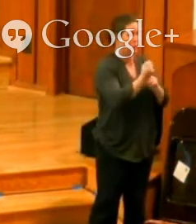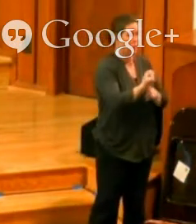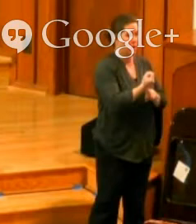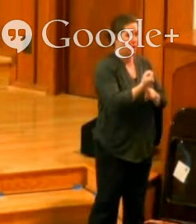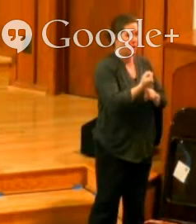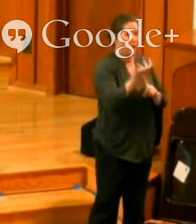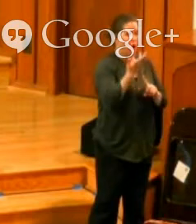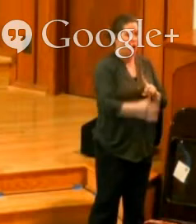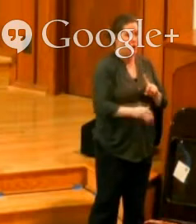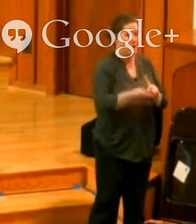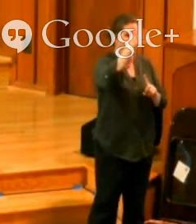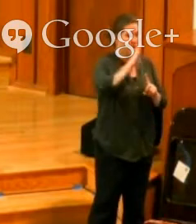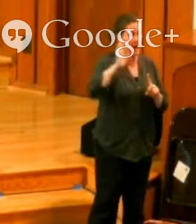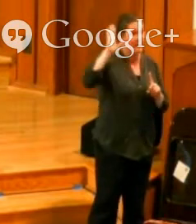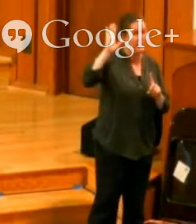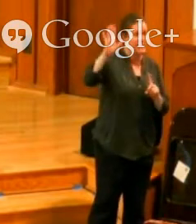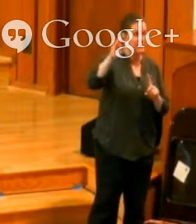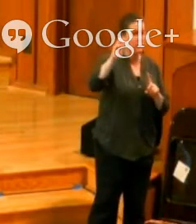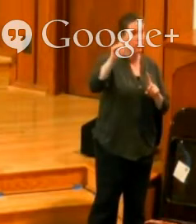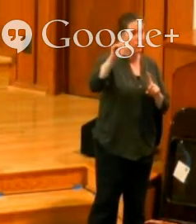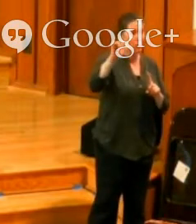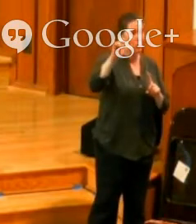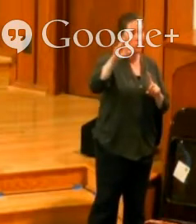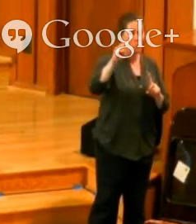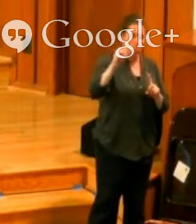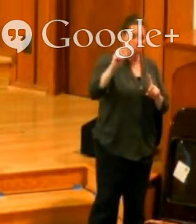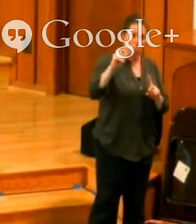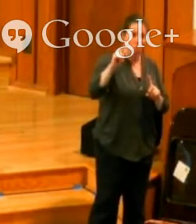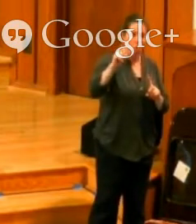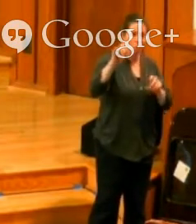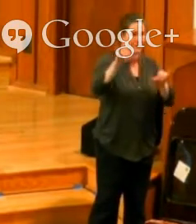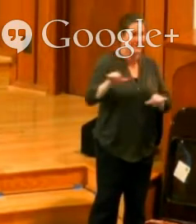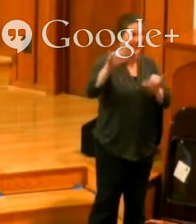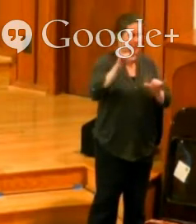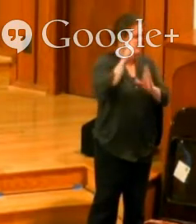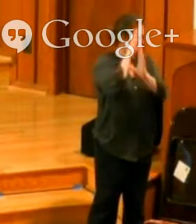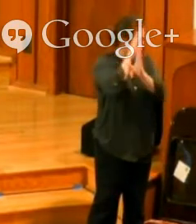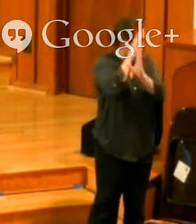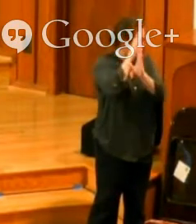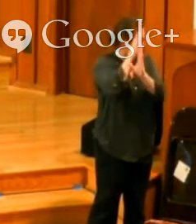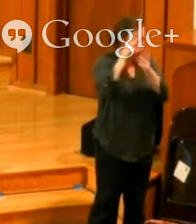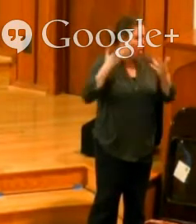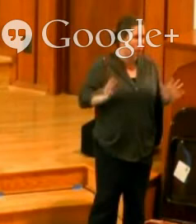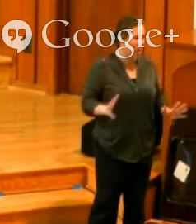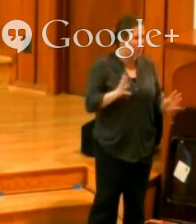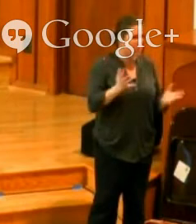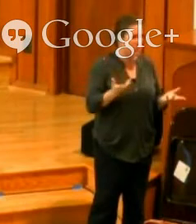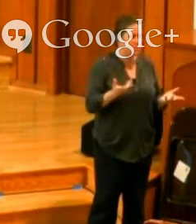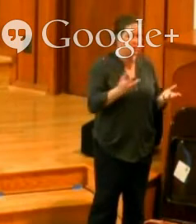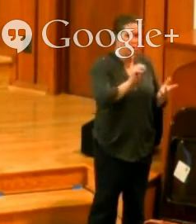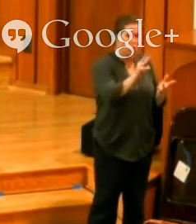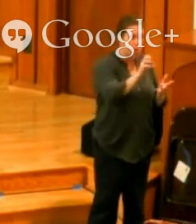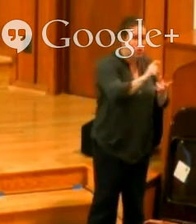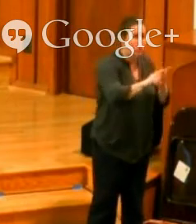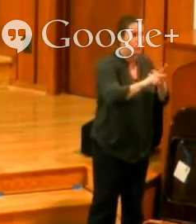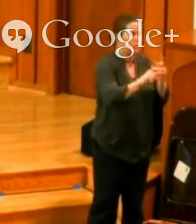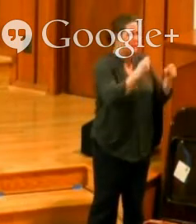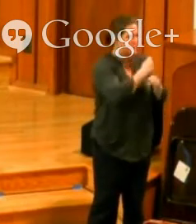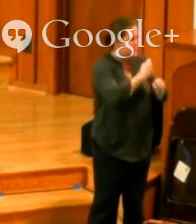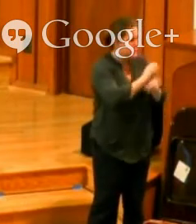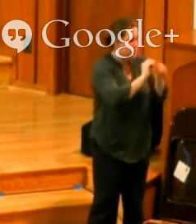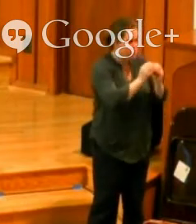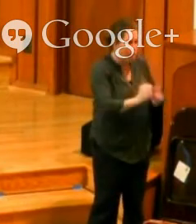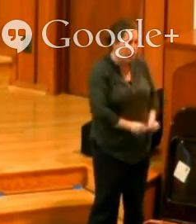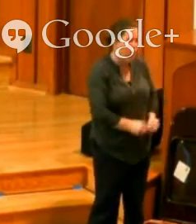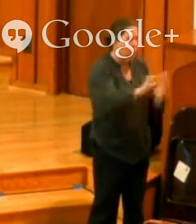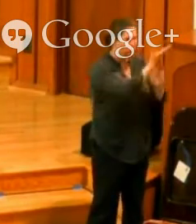on God's moral standards. We've seen this in statistics. We've seen this in news. We've seen this all throughout the